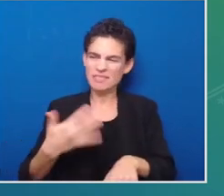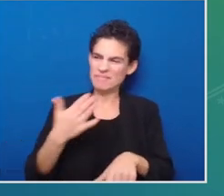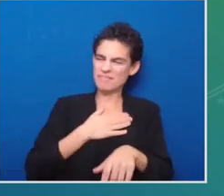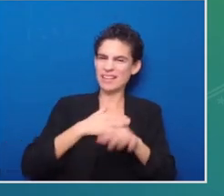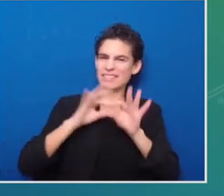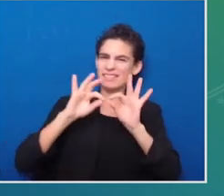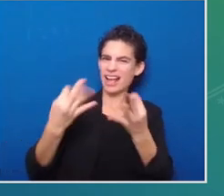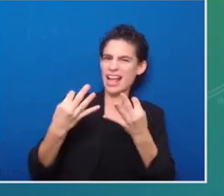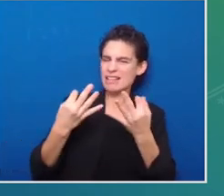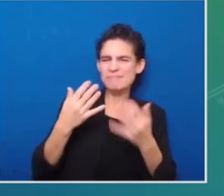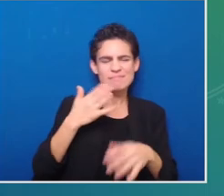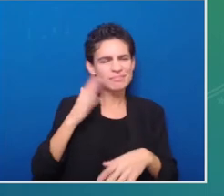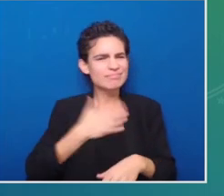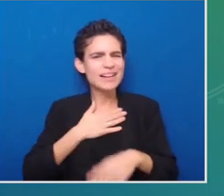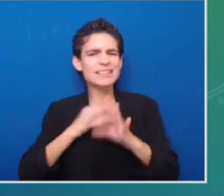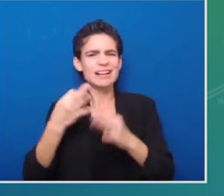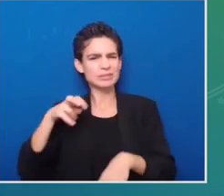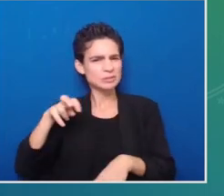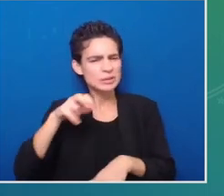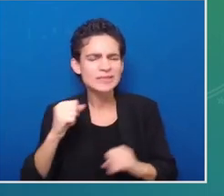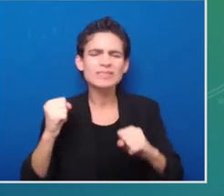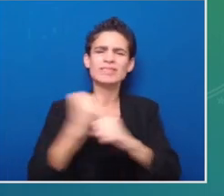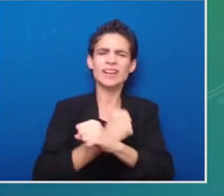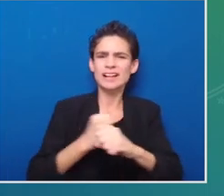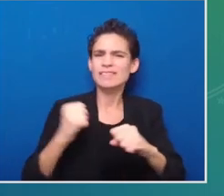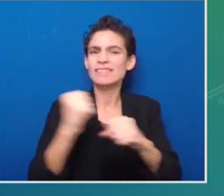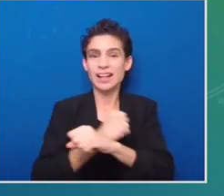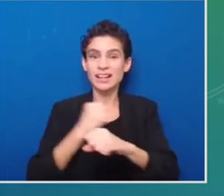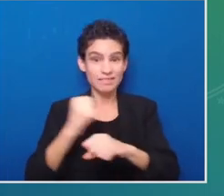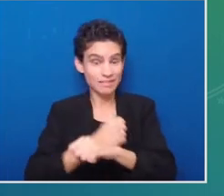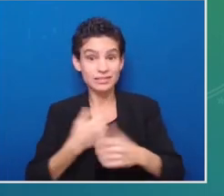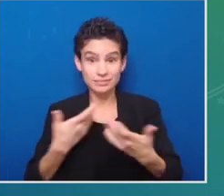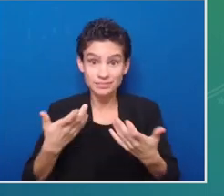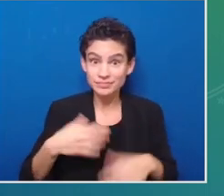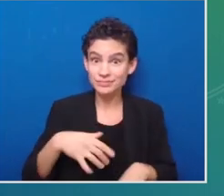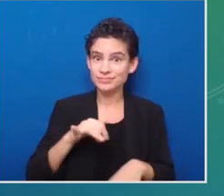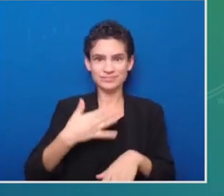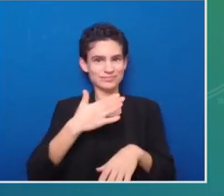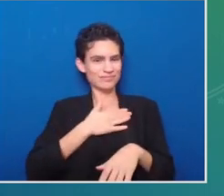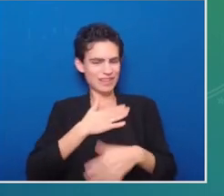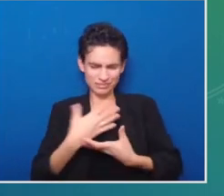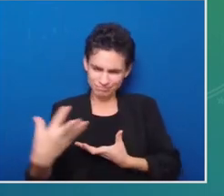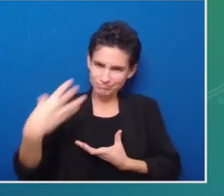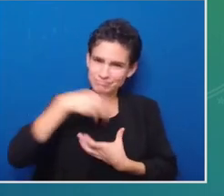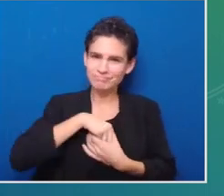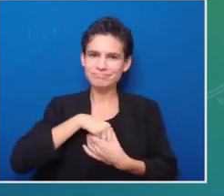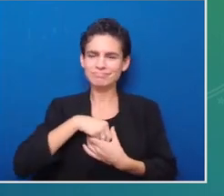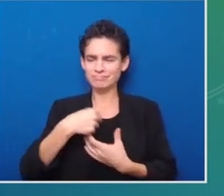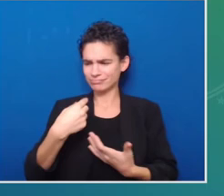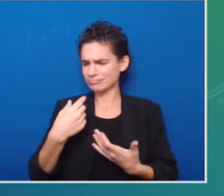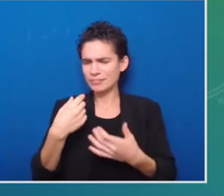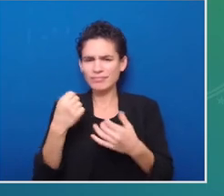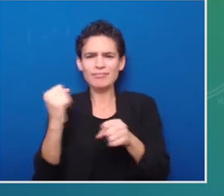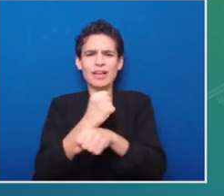and my experience in fighting for hardworking Michigan families that I have